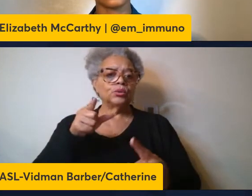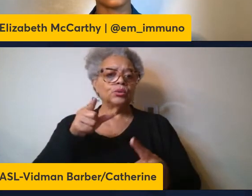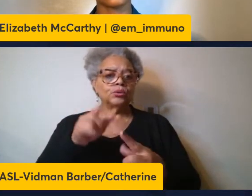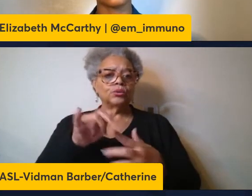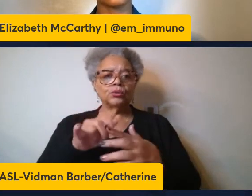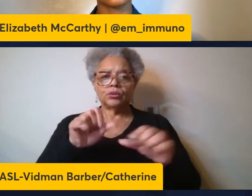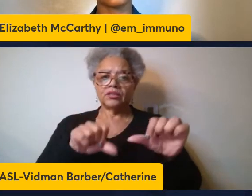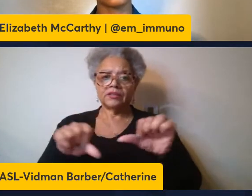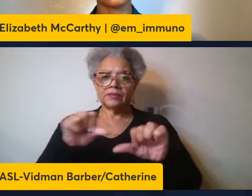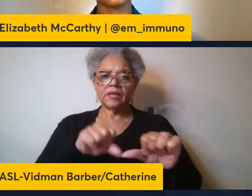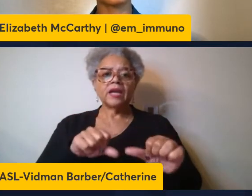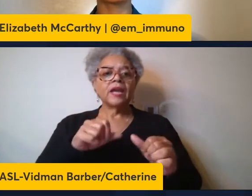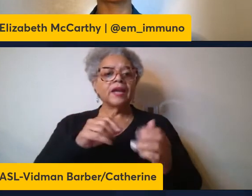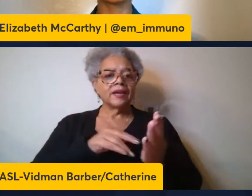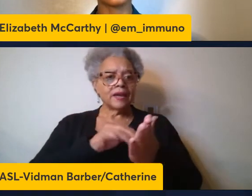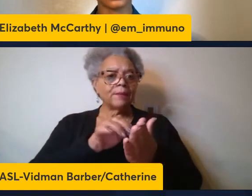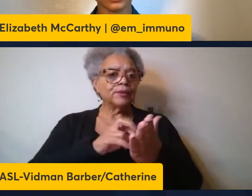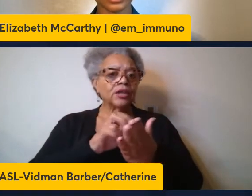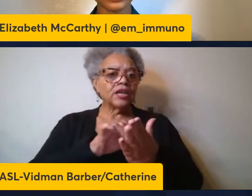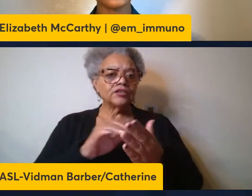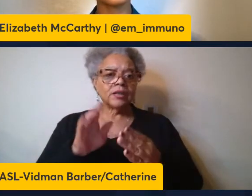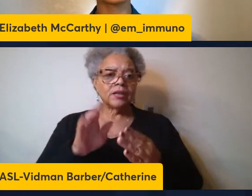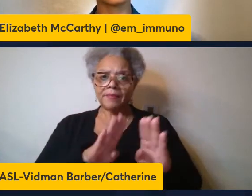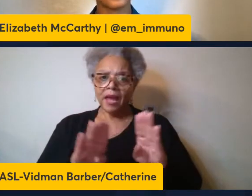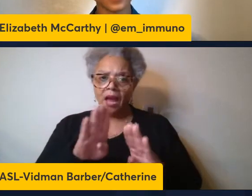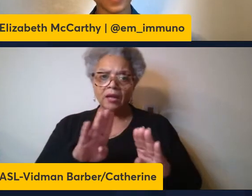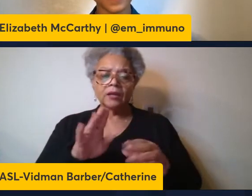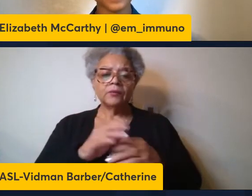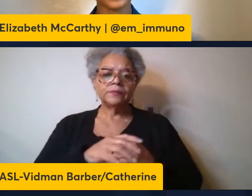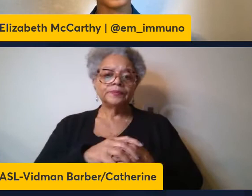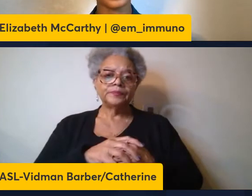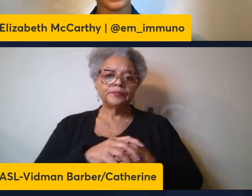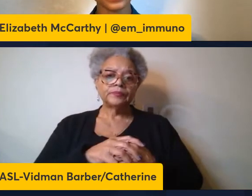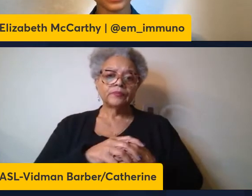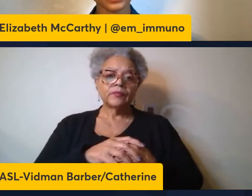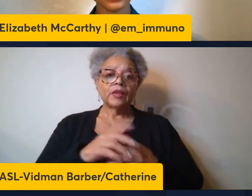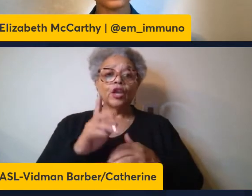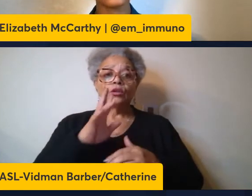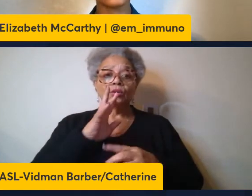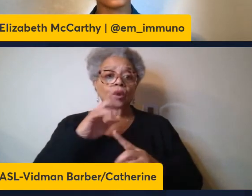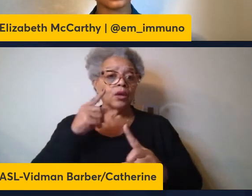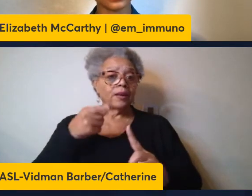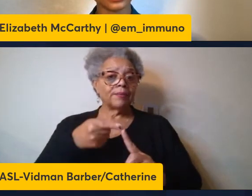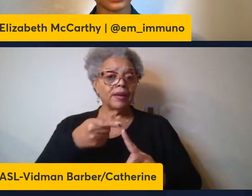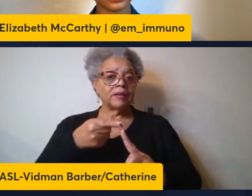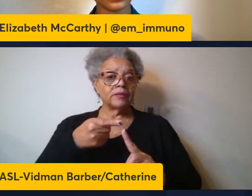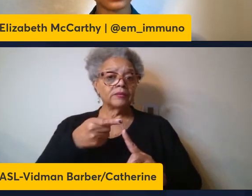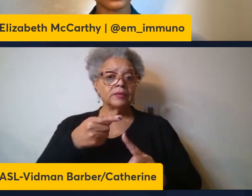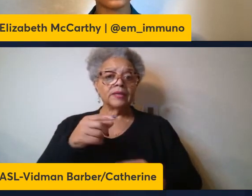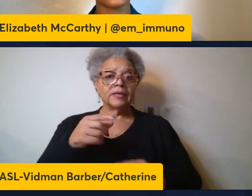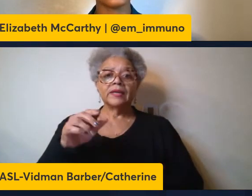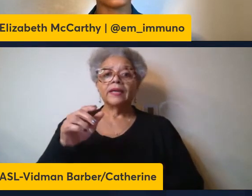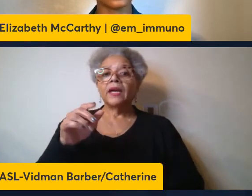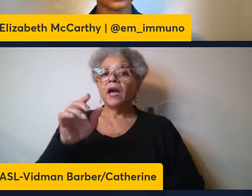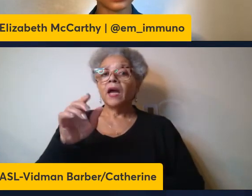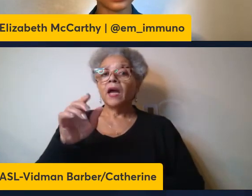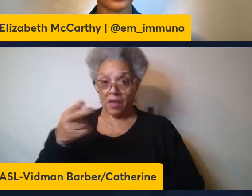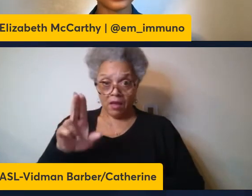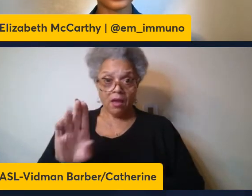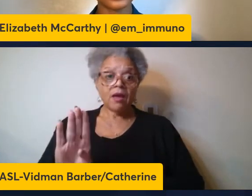and computational biology. And so talking about GitHub, which is,